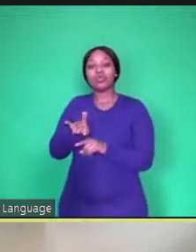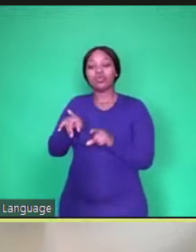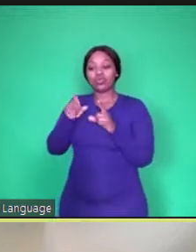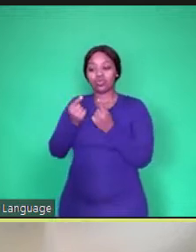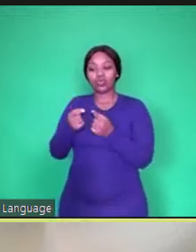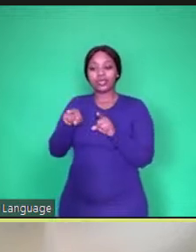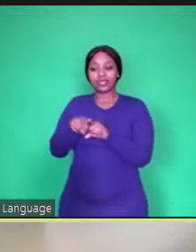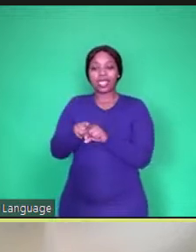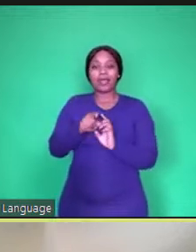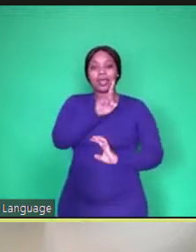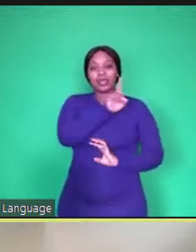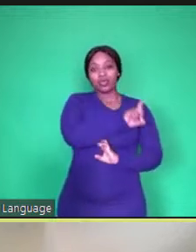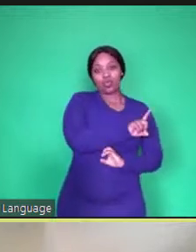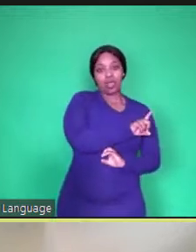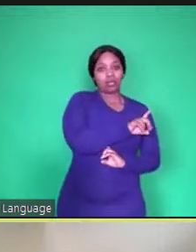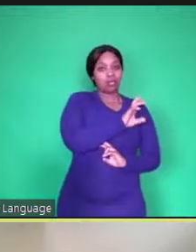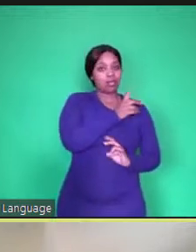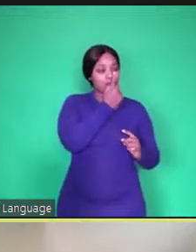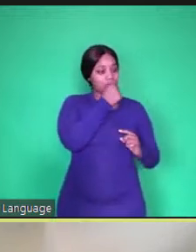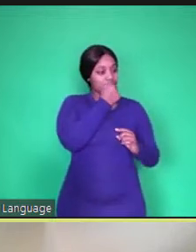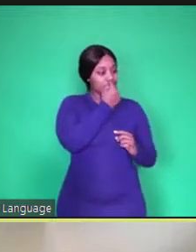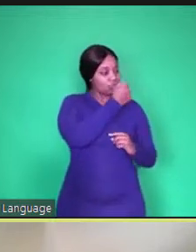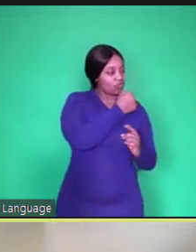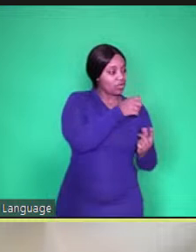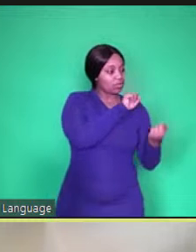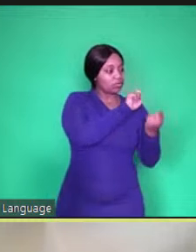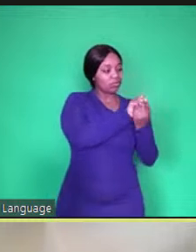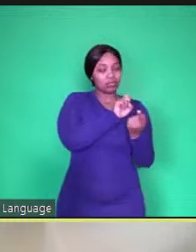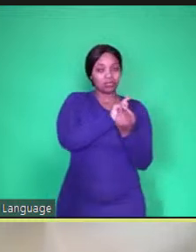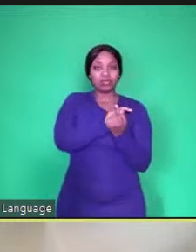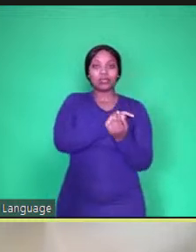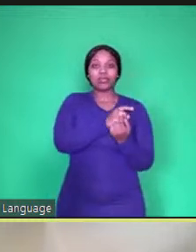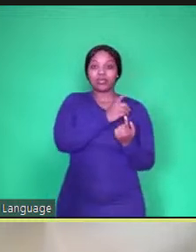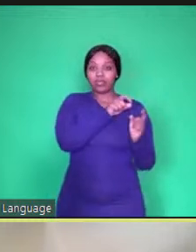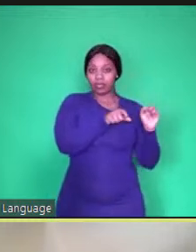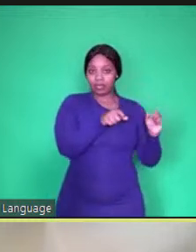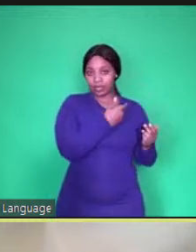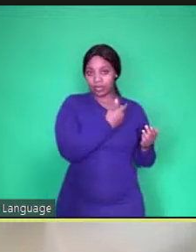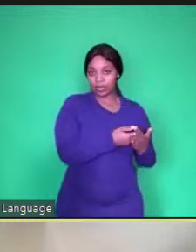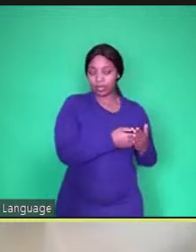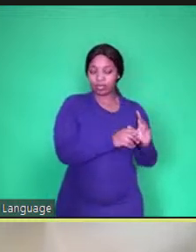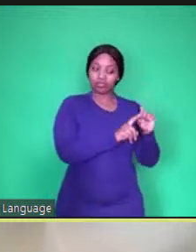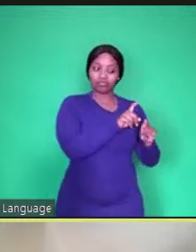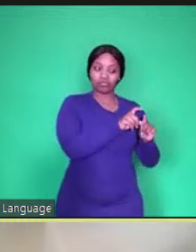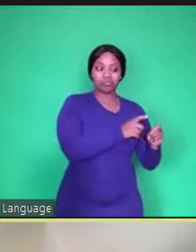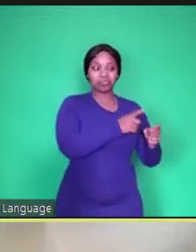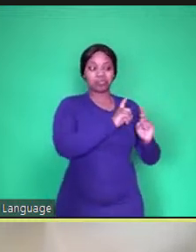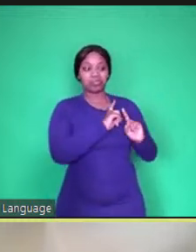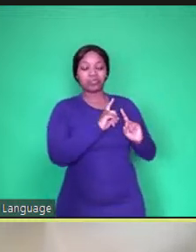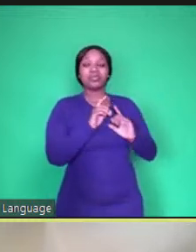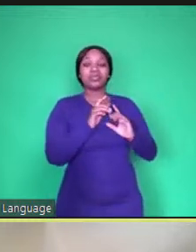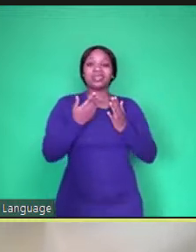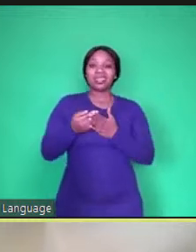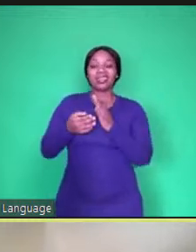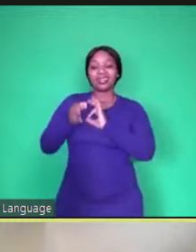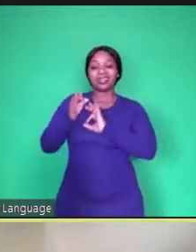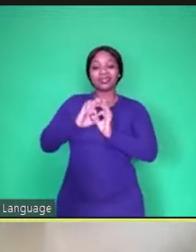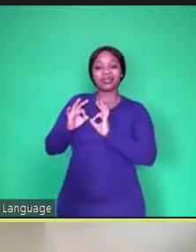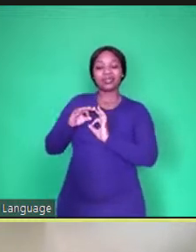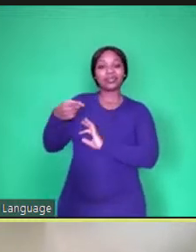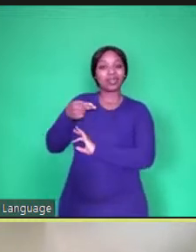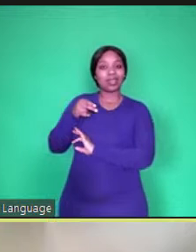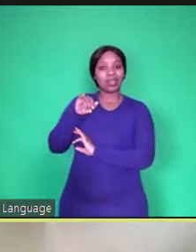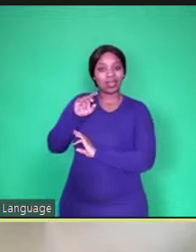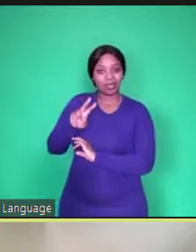like face-to-face encounters, and then collecting biomarkers, and then dry blood spot test for HIV, ART, and the level of